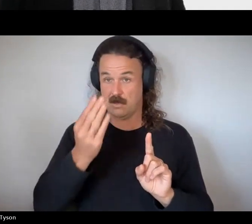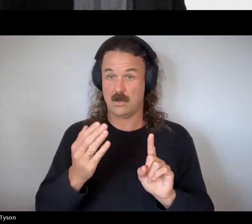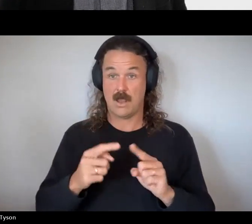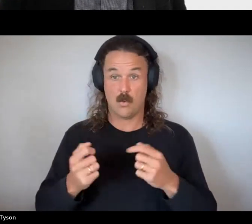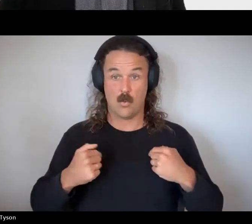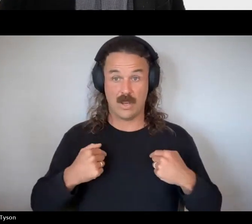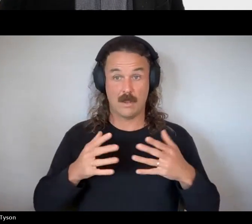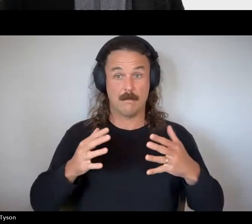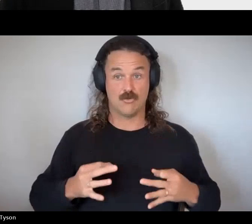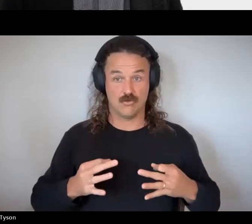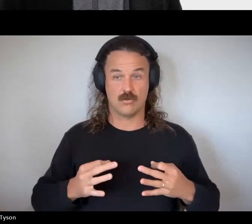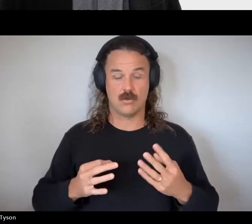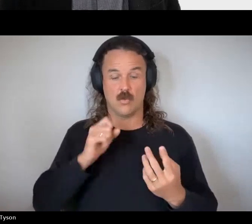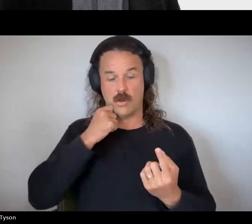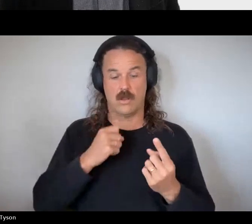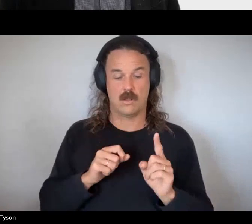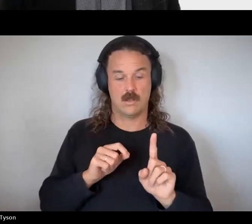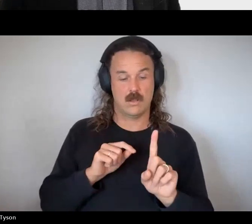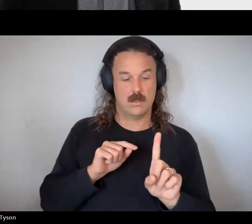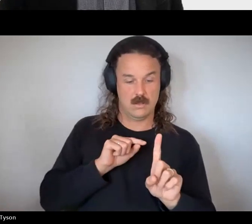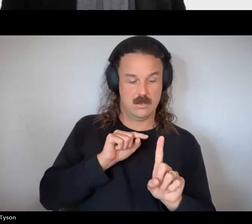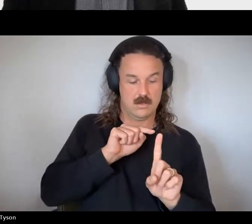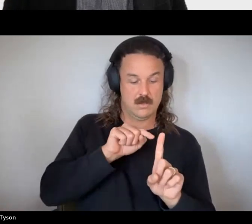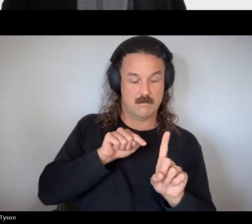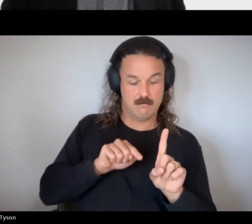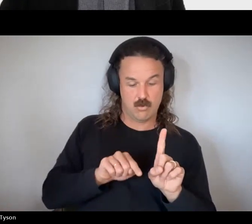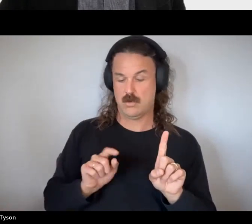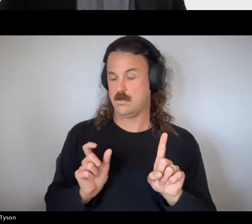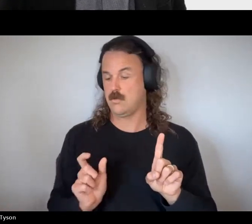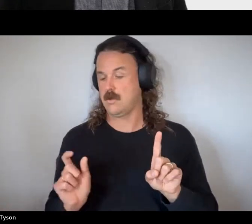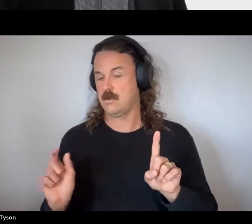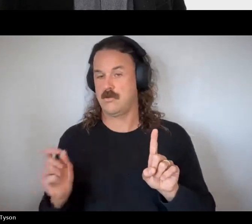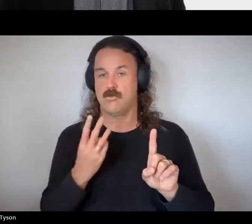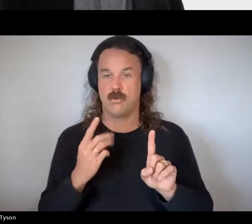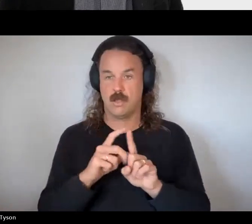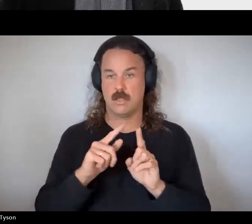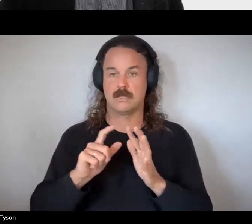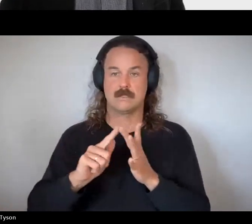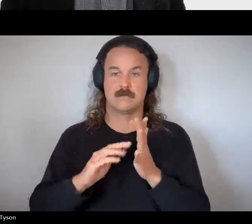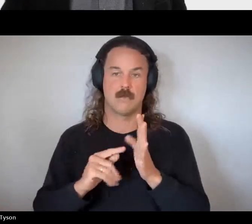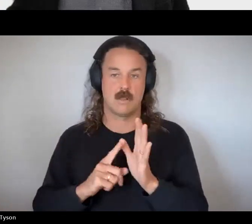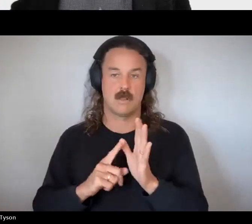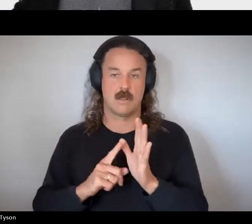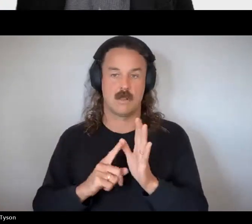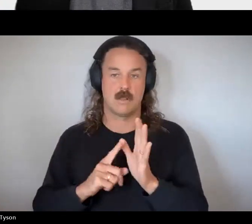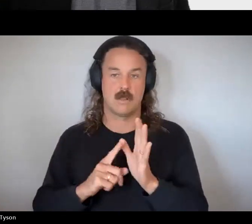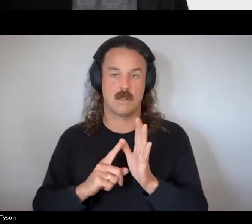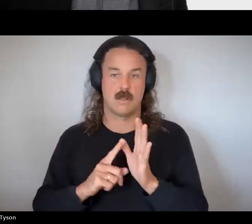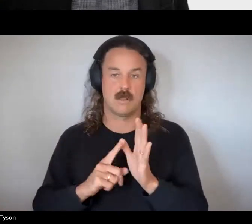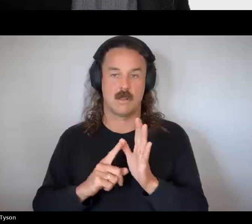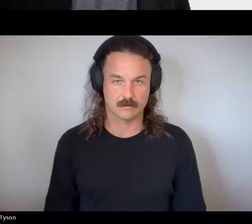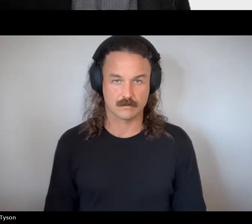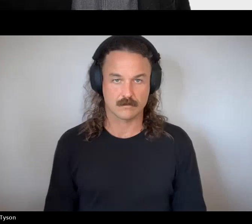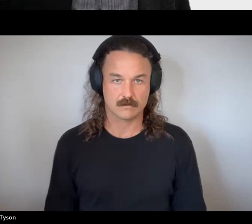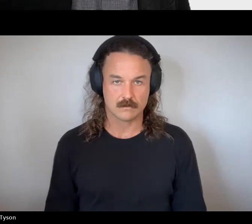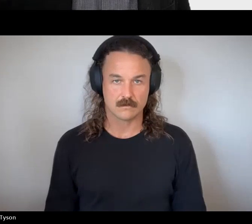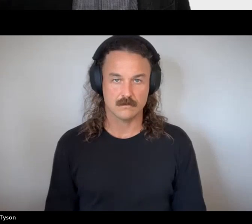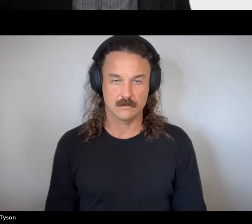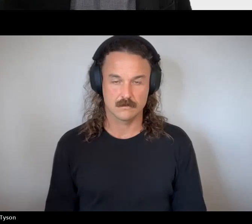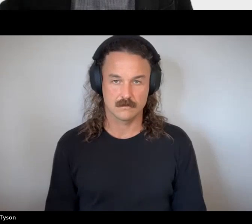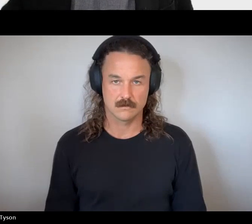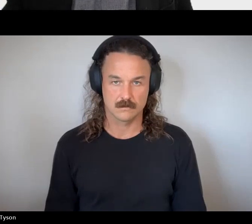Great. I might follow up, Gang, about, can it be used in like a cost utility analysis to try